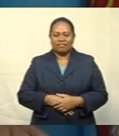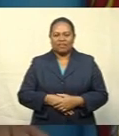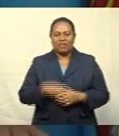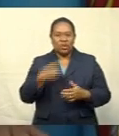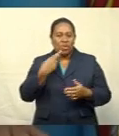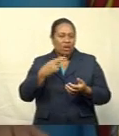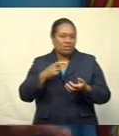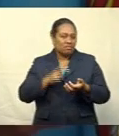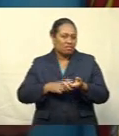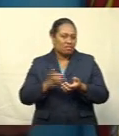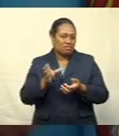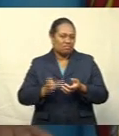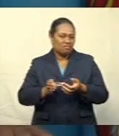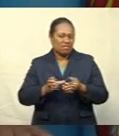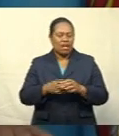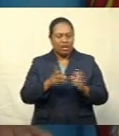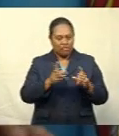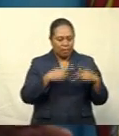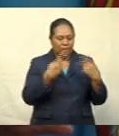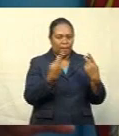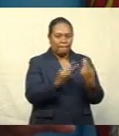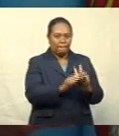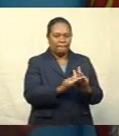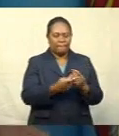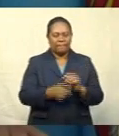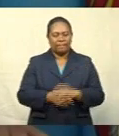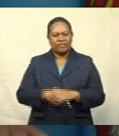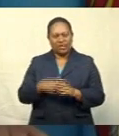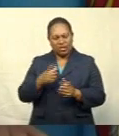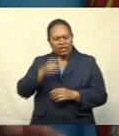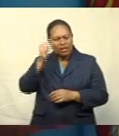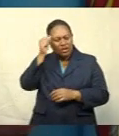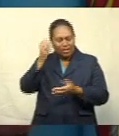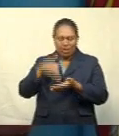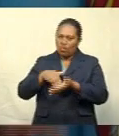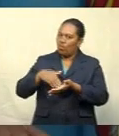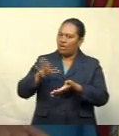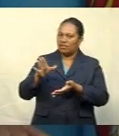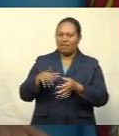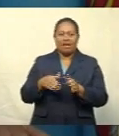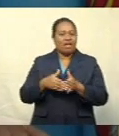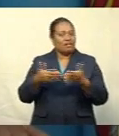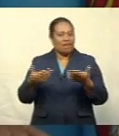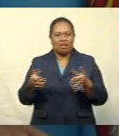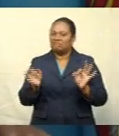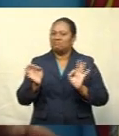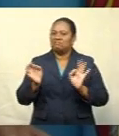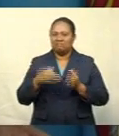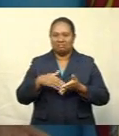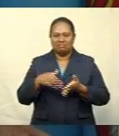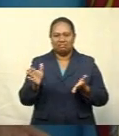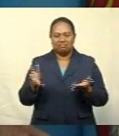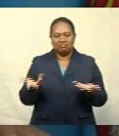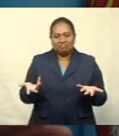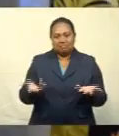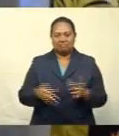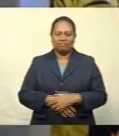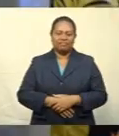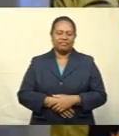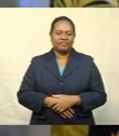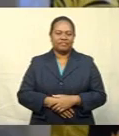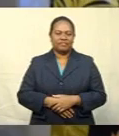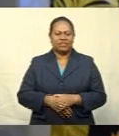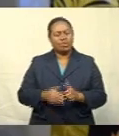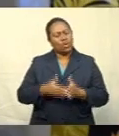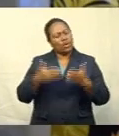of political parties because of something that we know that should be rectified and is not being rectified. Can you tell us what is the party